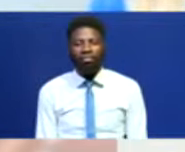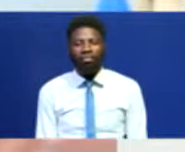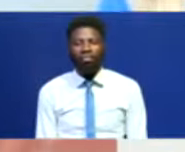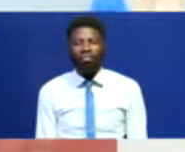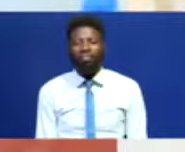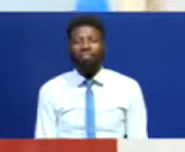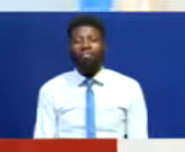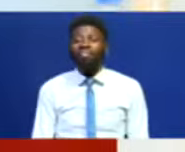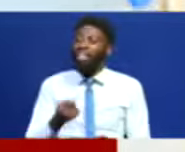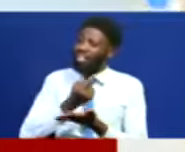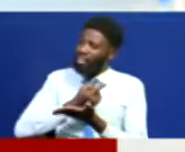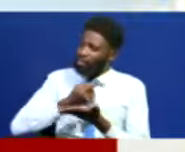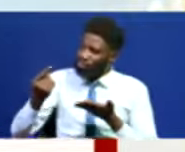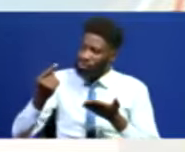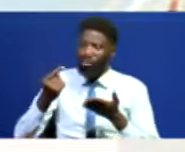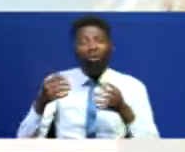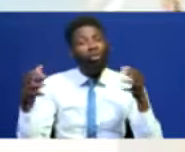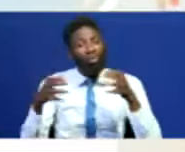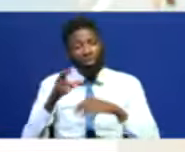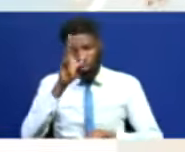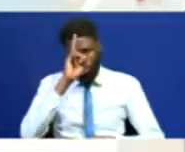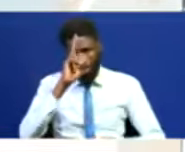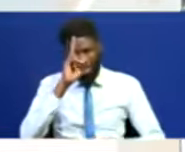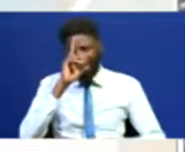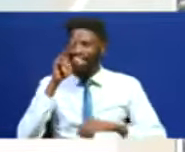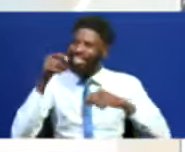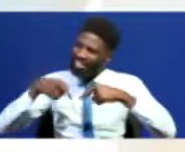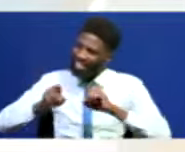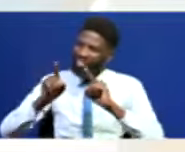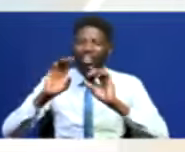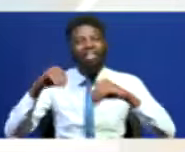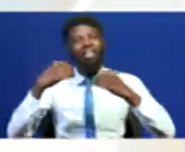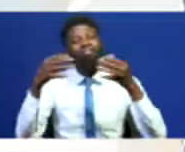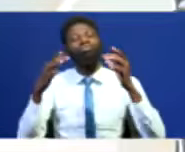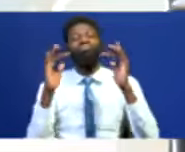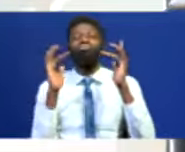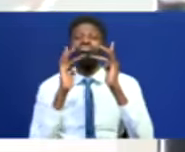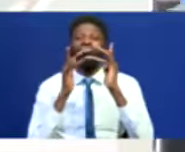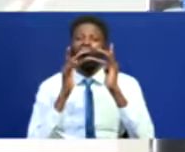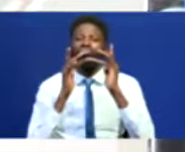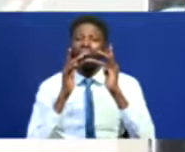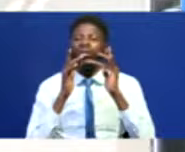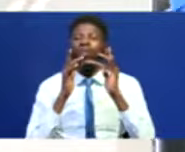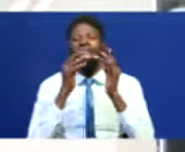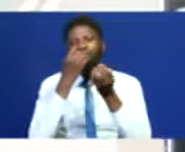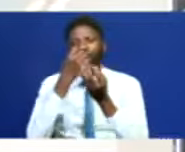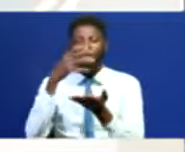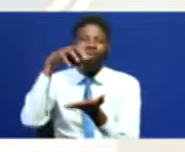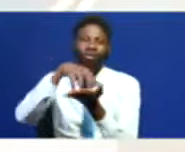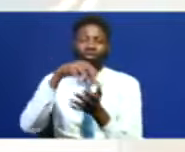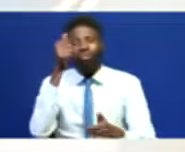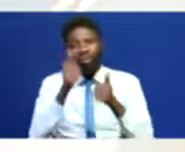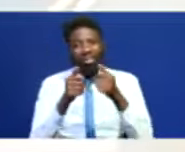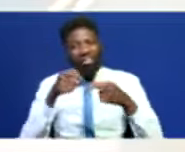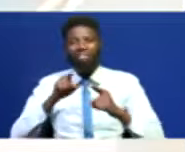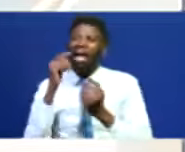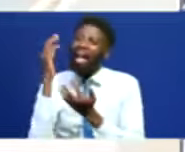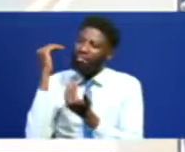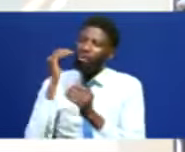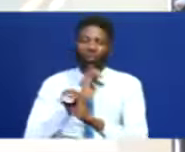This week, the man in uniform provided savage netizens with hilarious content that they barely